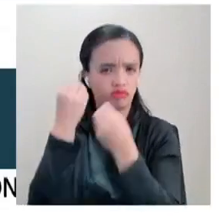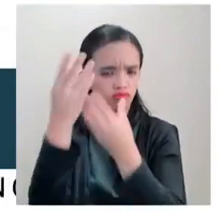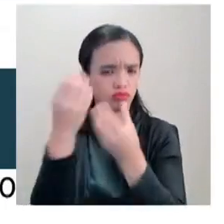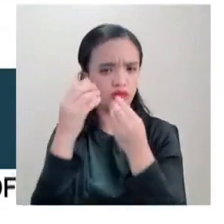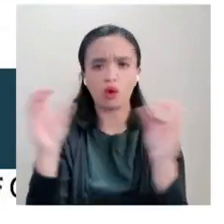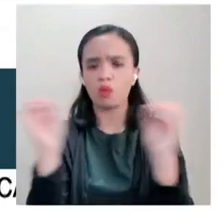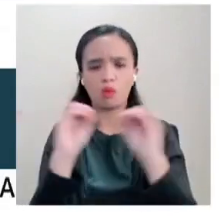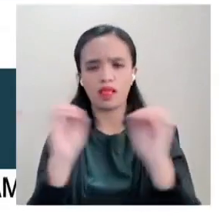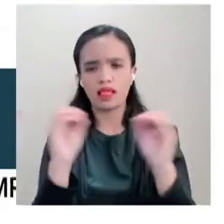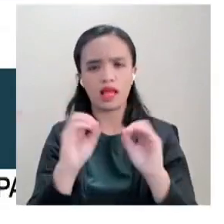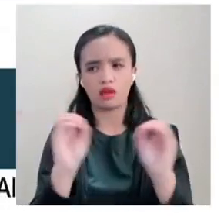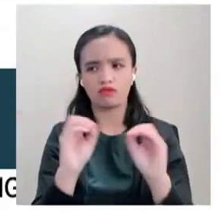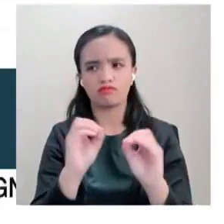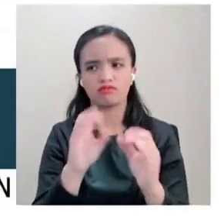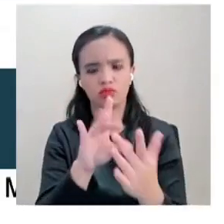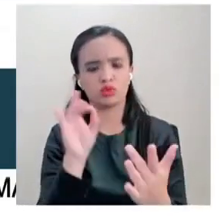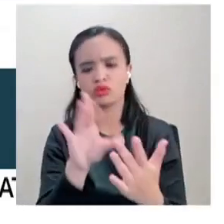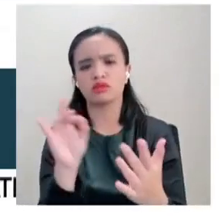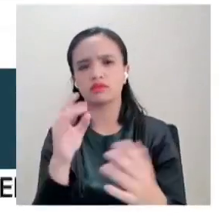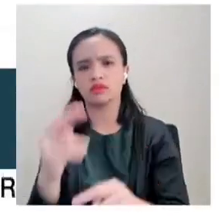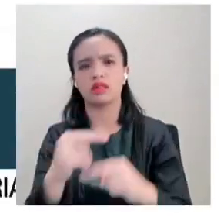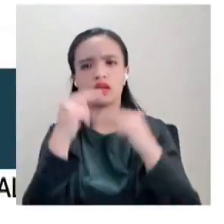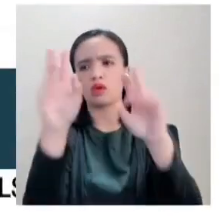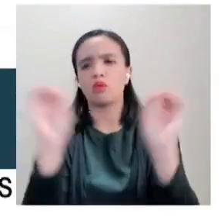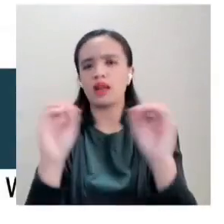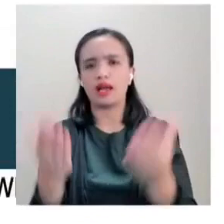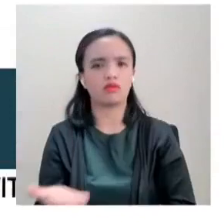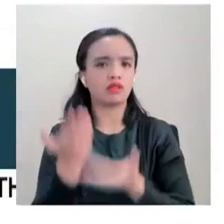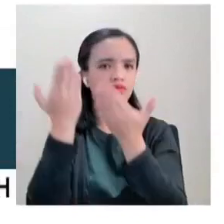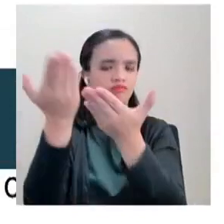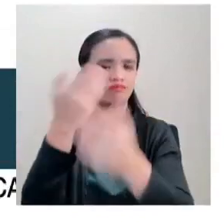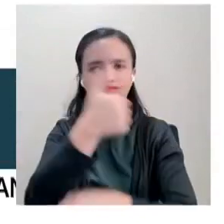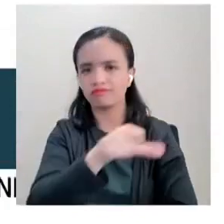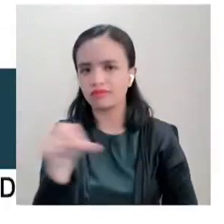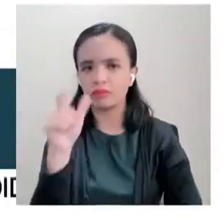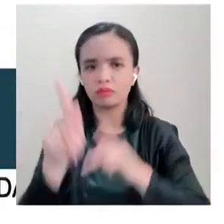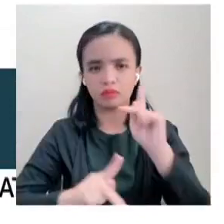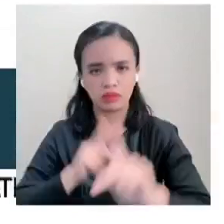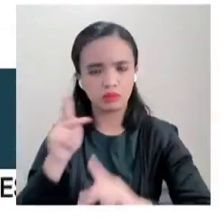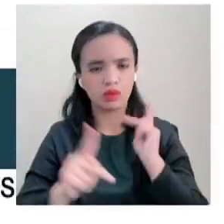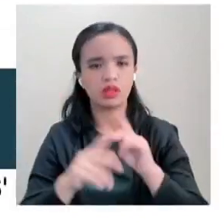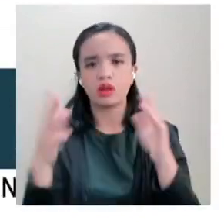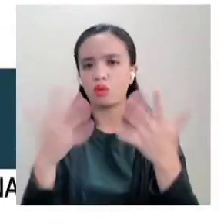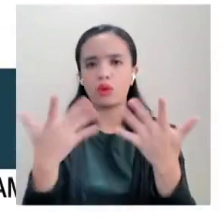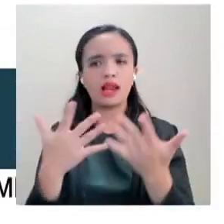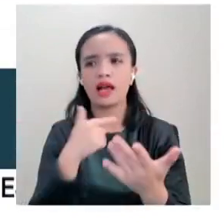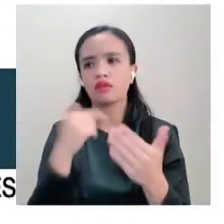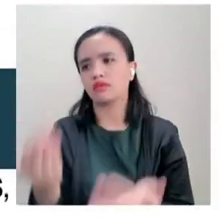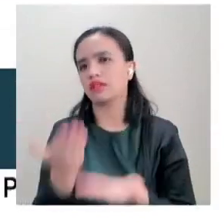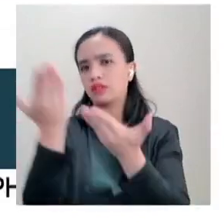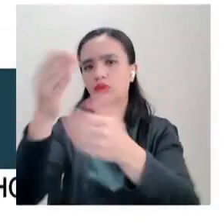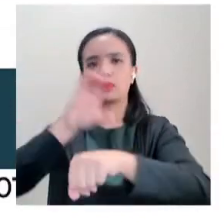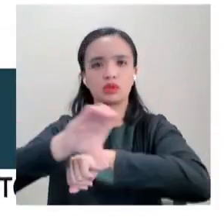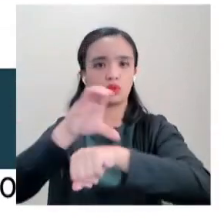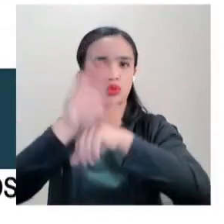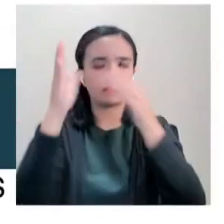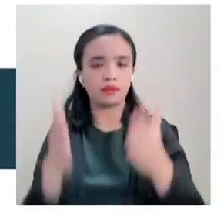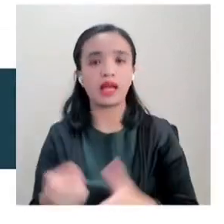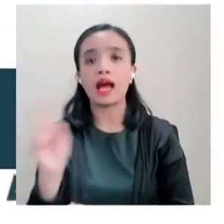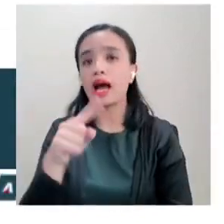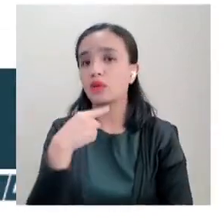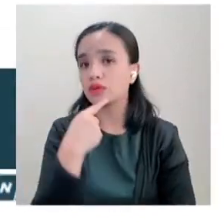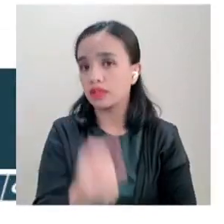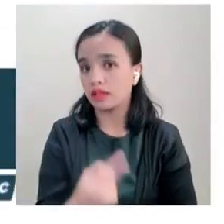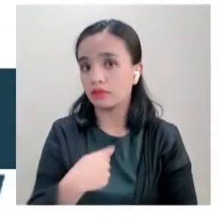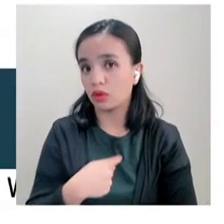candidate. I'm not recommending anybody. I'm not also recommending any consultant. What I said to Secretary